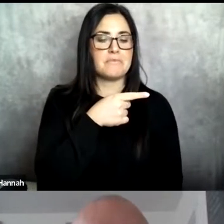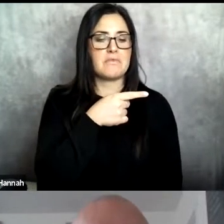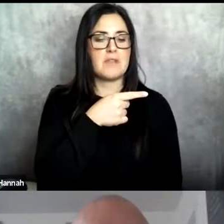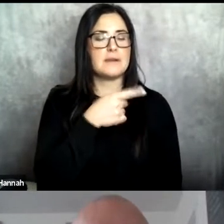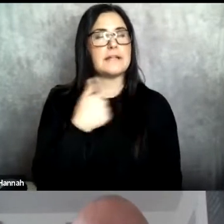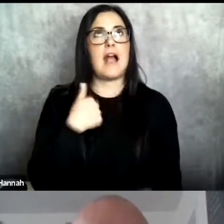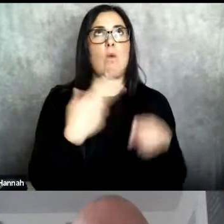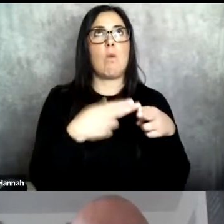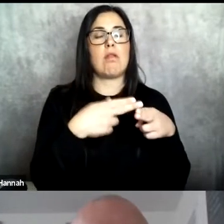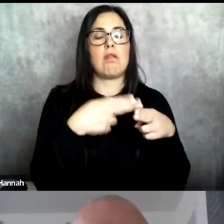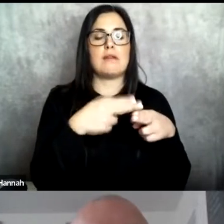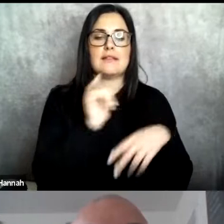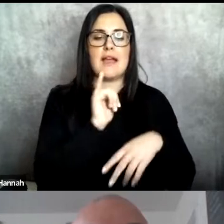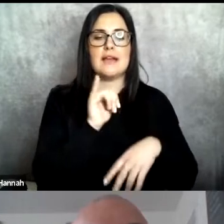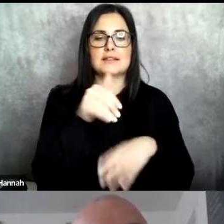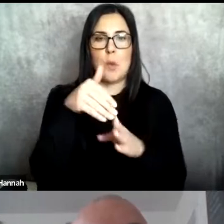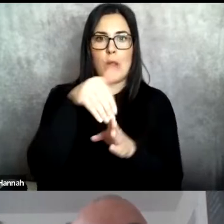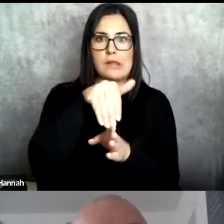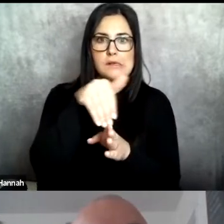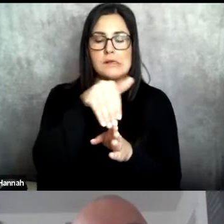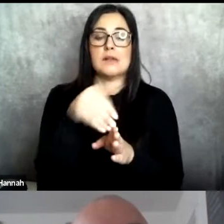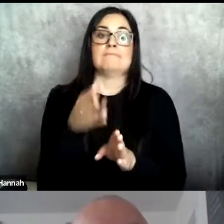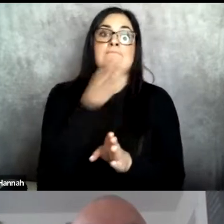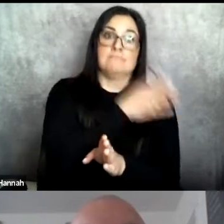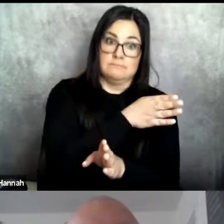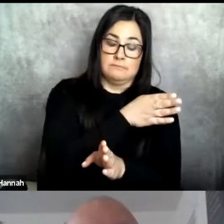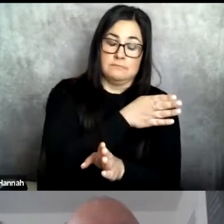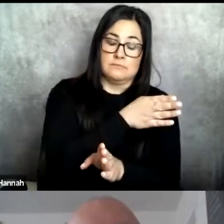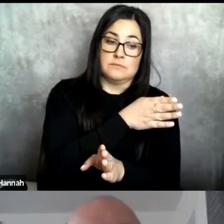I call it in kind of like the teeter-tottering on the other side of the fence.